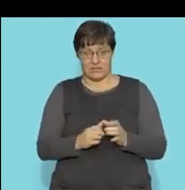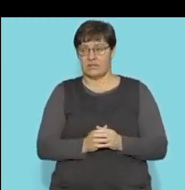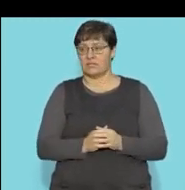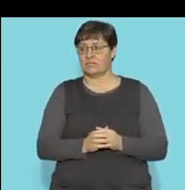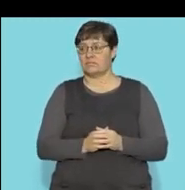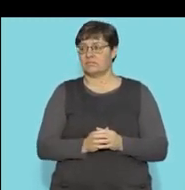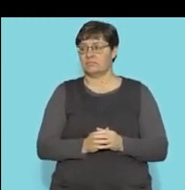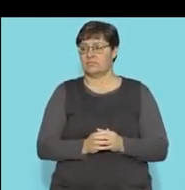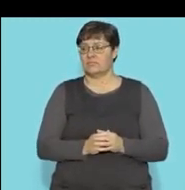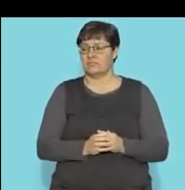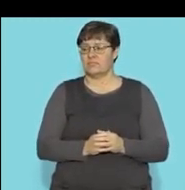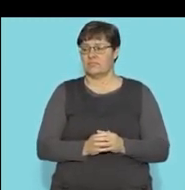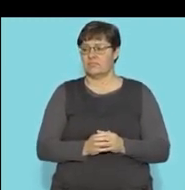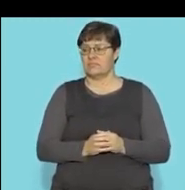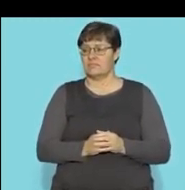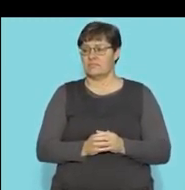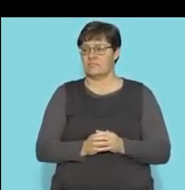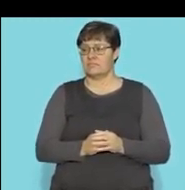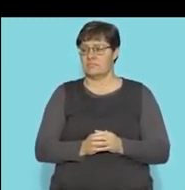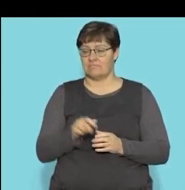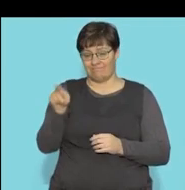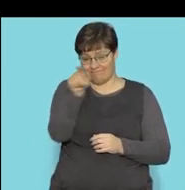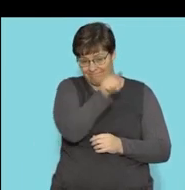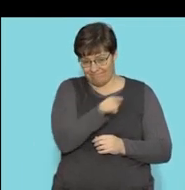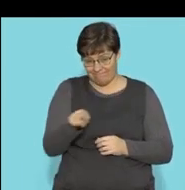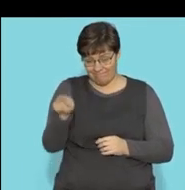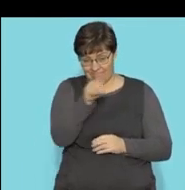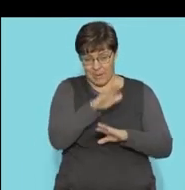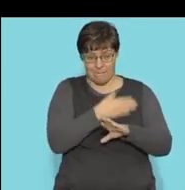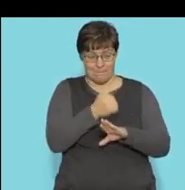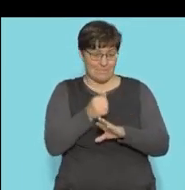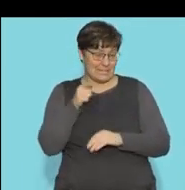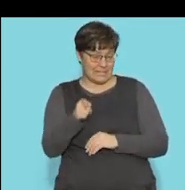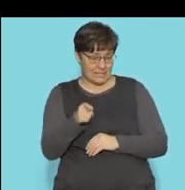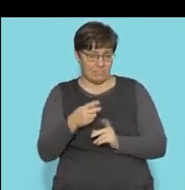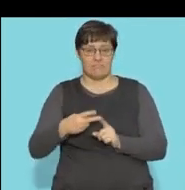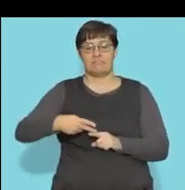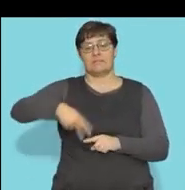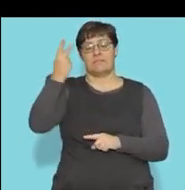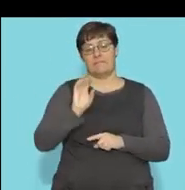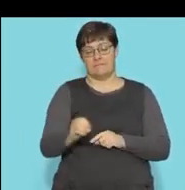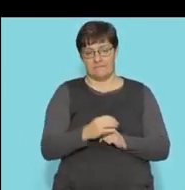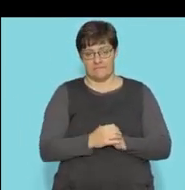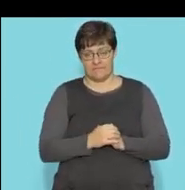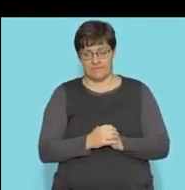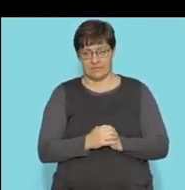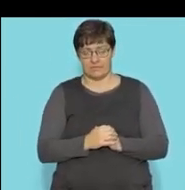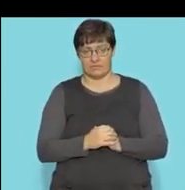of my diagram, so we can see over here that this is the base that we are referring to, is doubled.